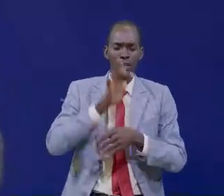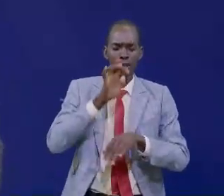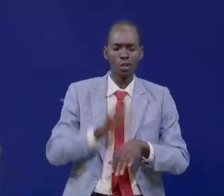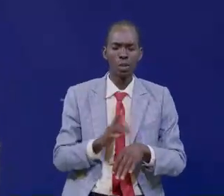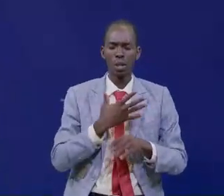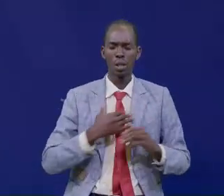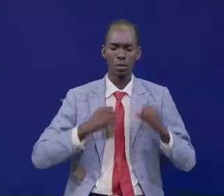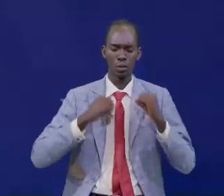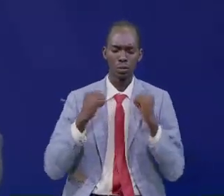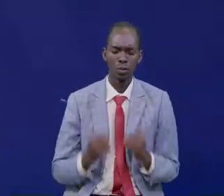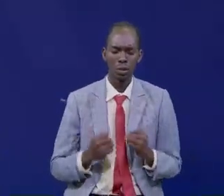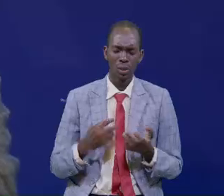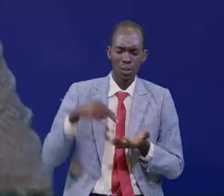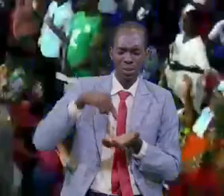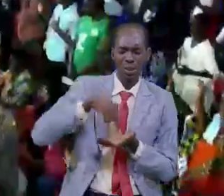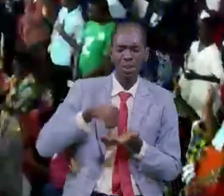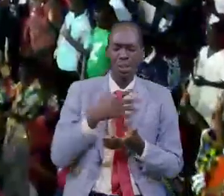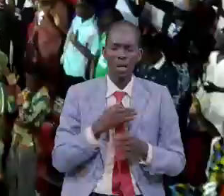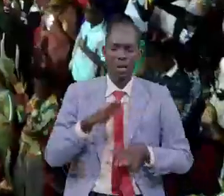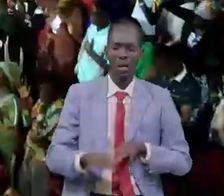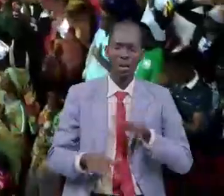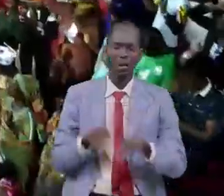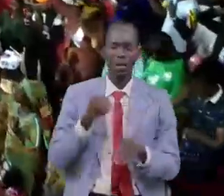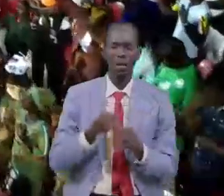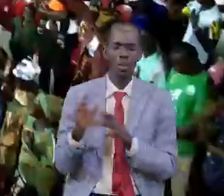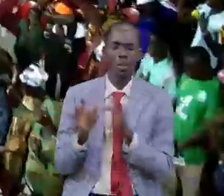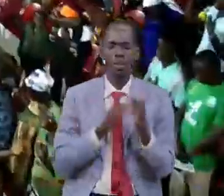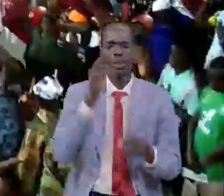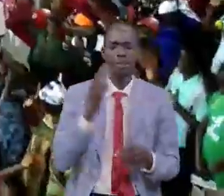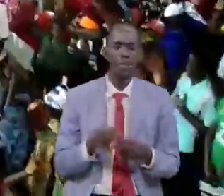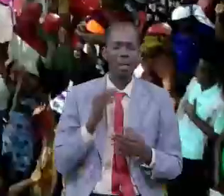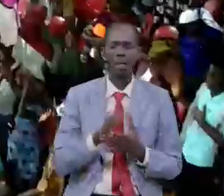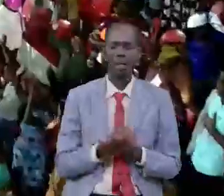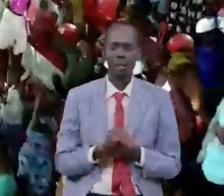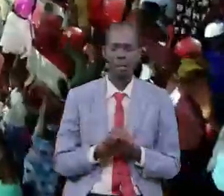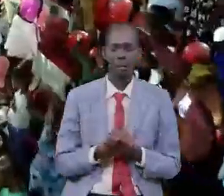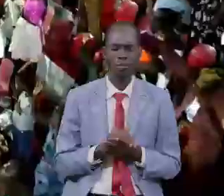Rise up and walk in Jesus' name.